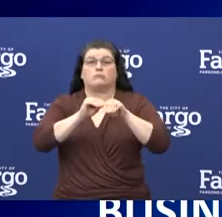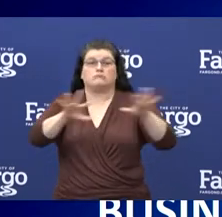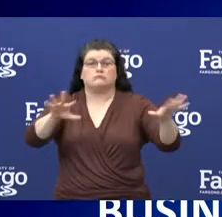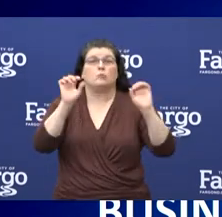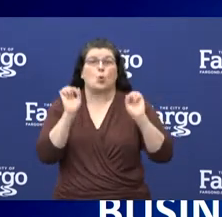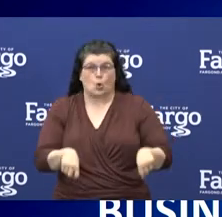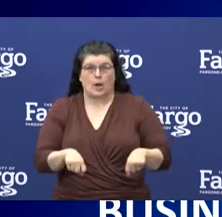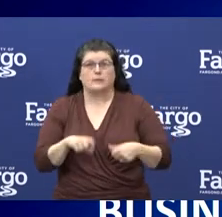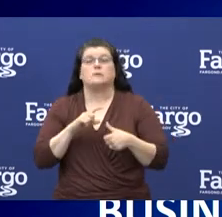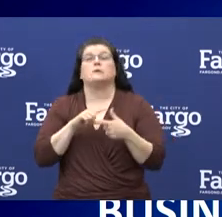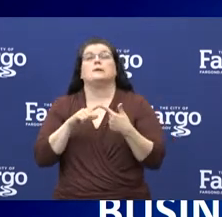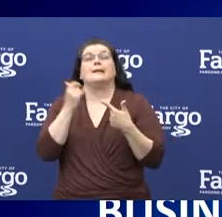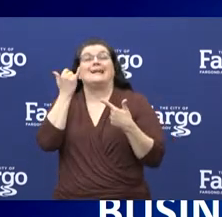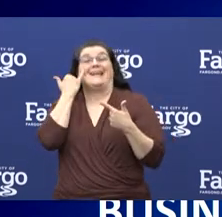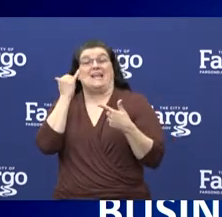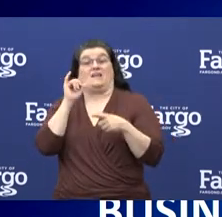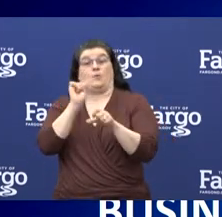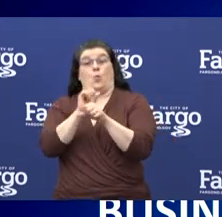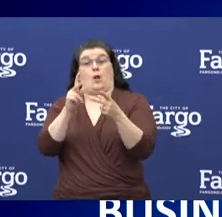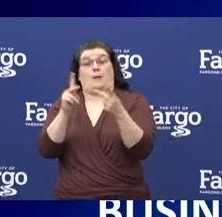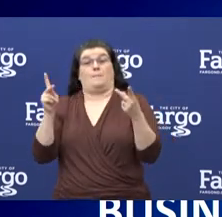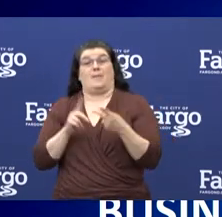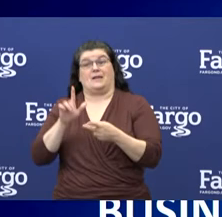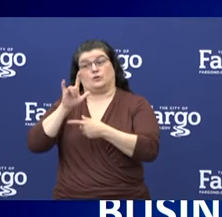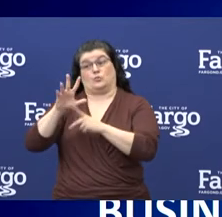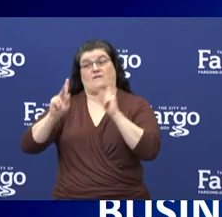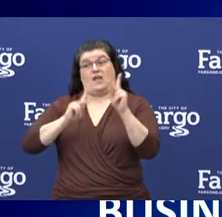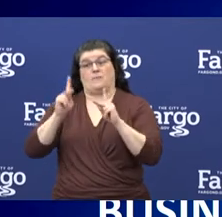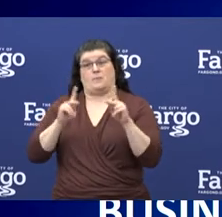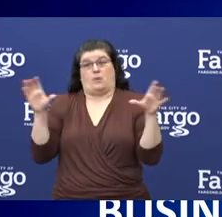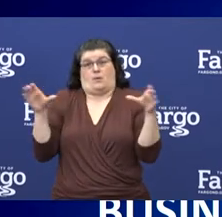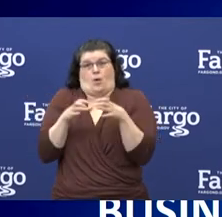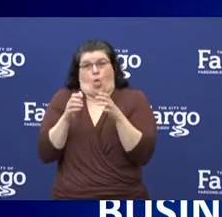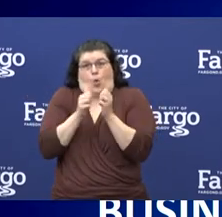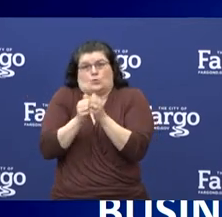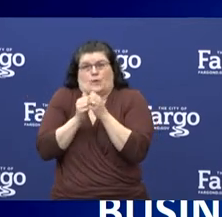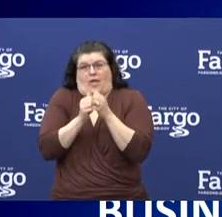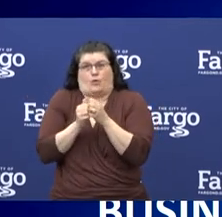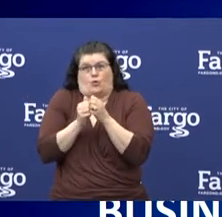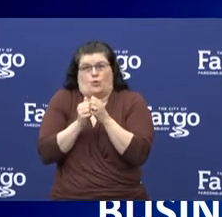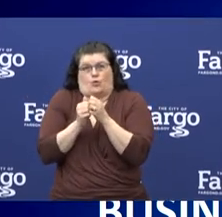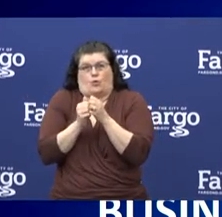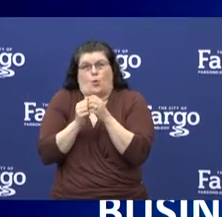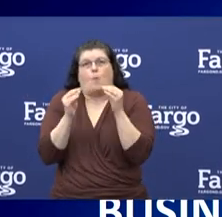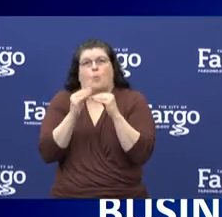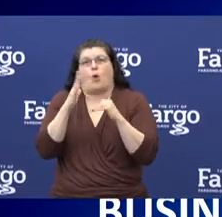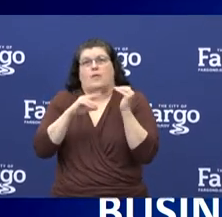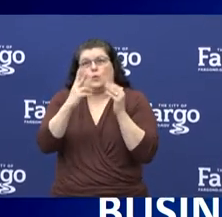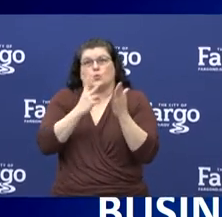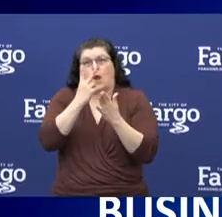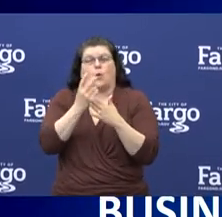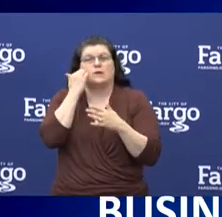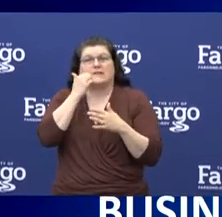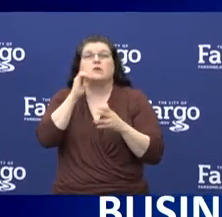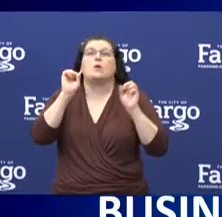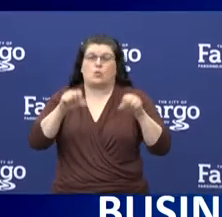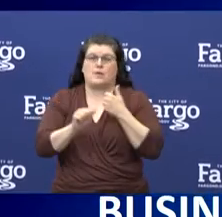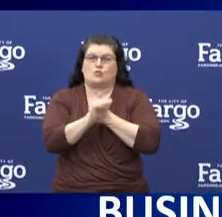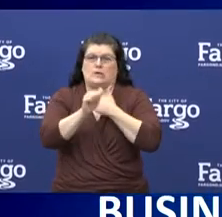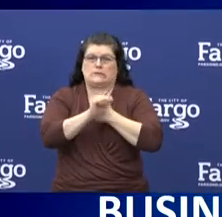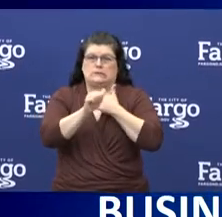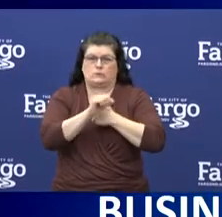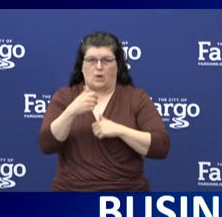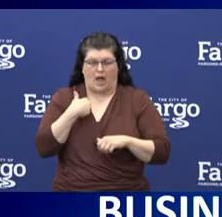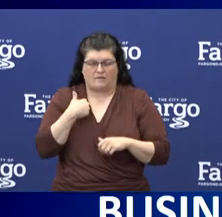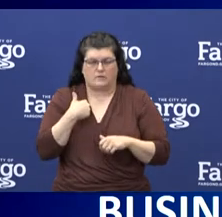a confined workspace in which 25 people work in a space that more than 2 hours a day, they would be at risk. If you